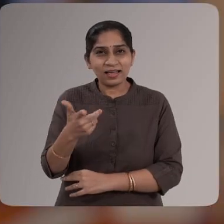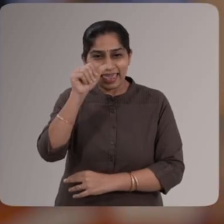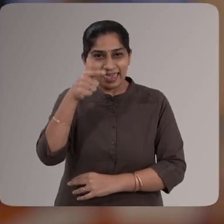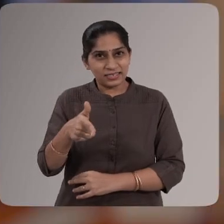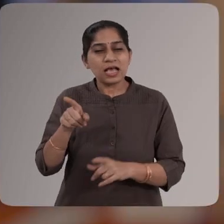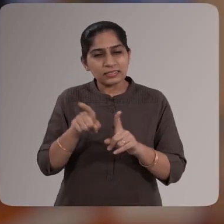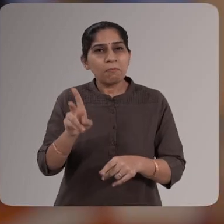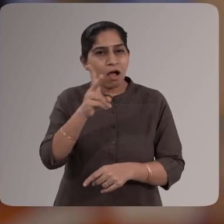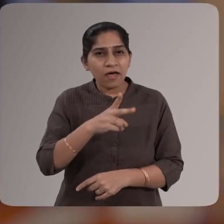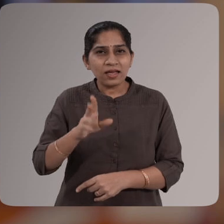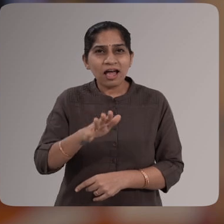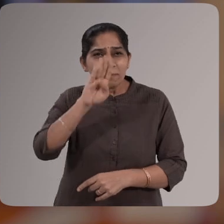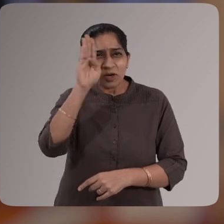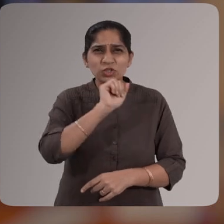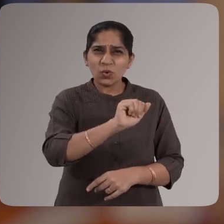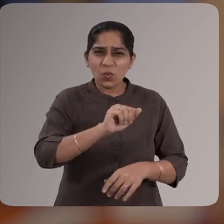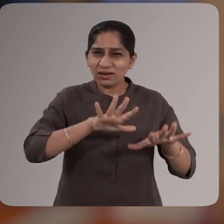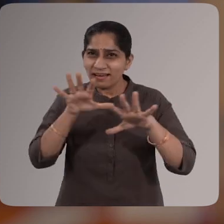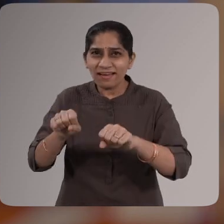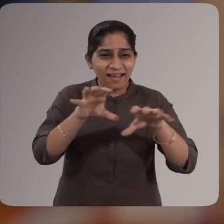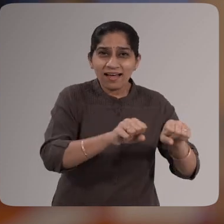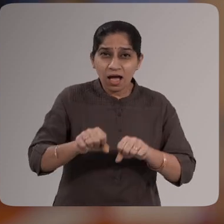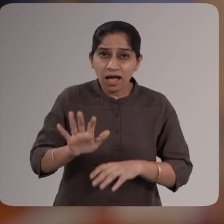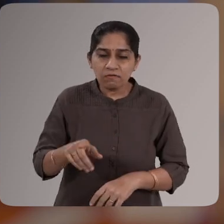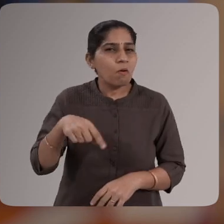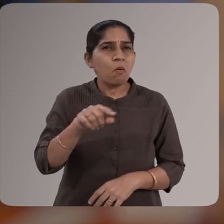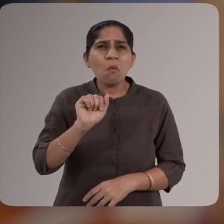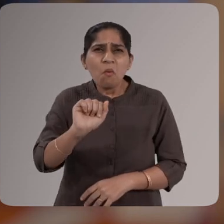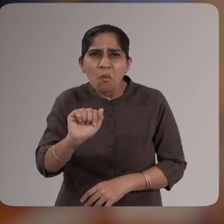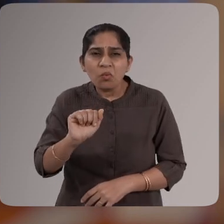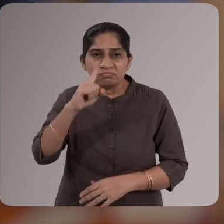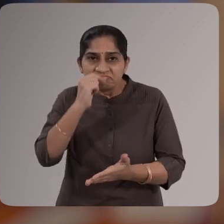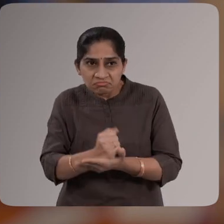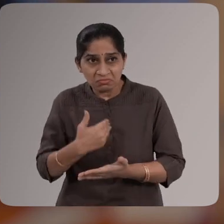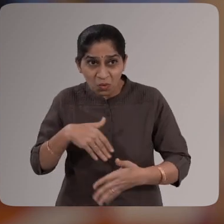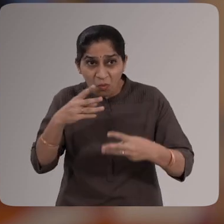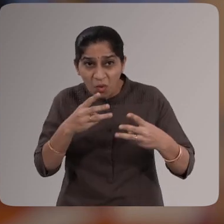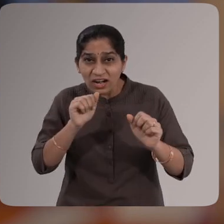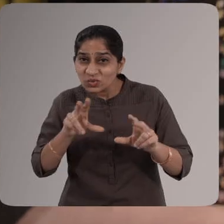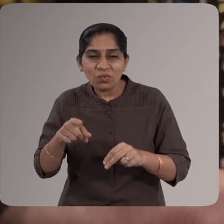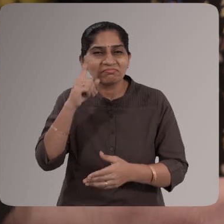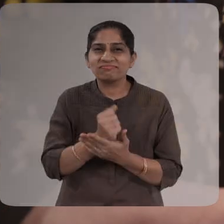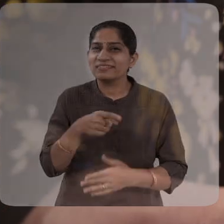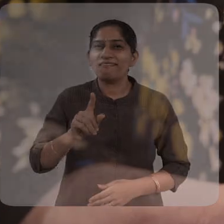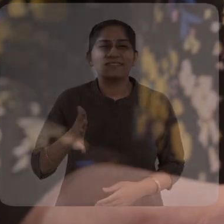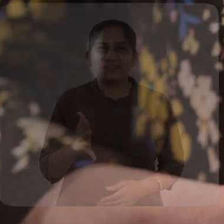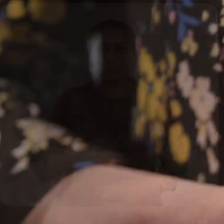those of India within the British and other European colonial empires, had no voice in the decision to go to war.